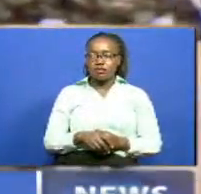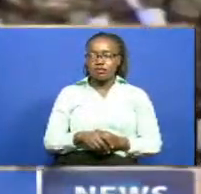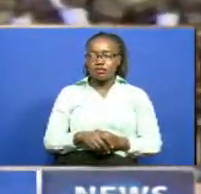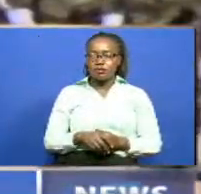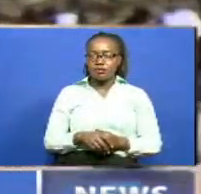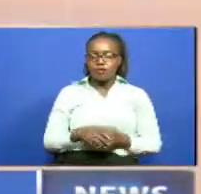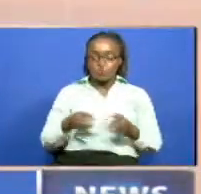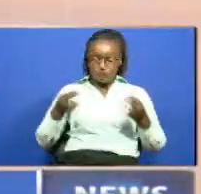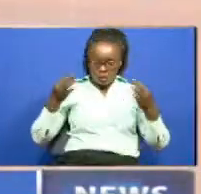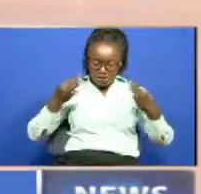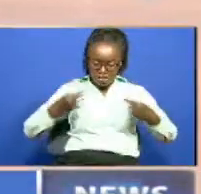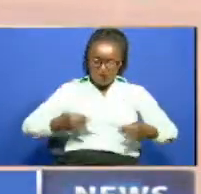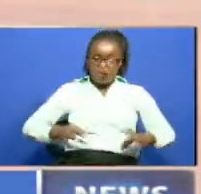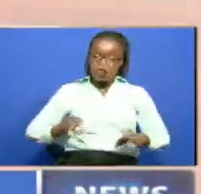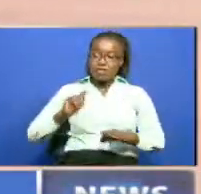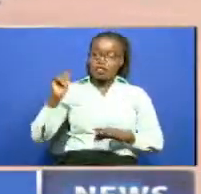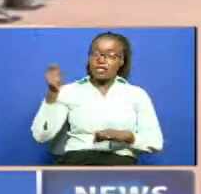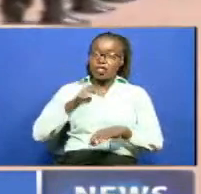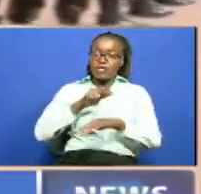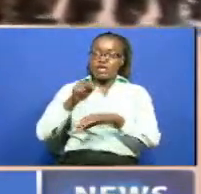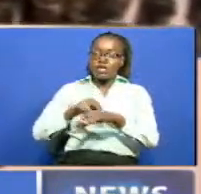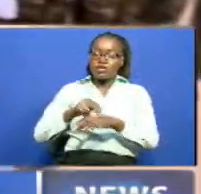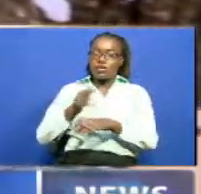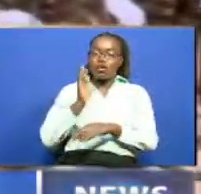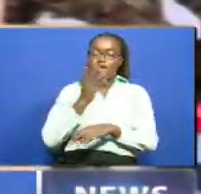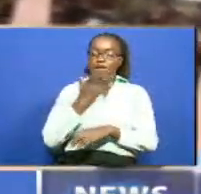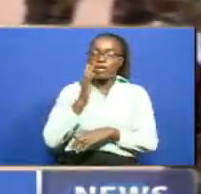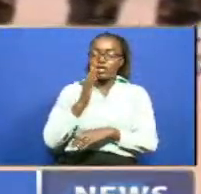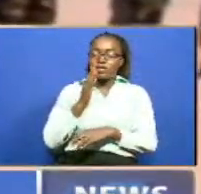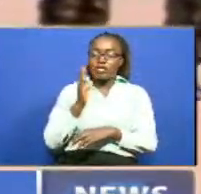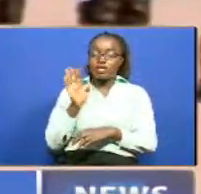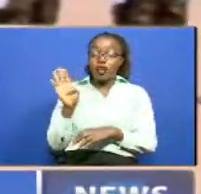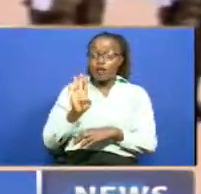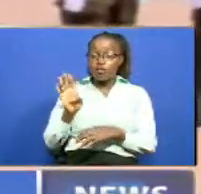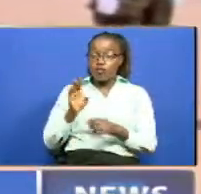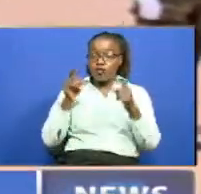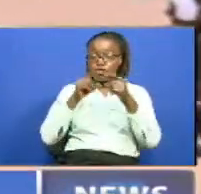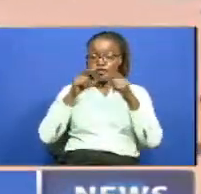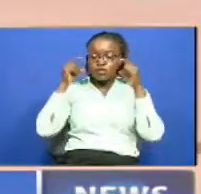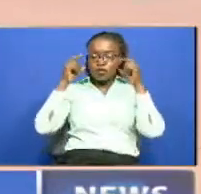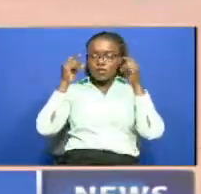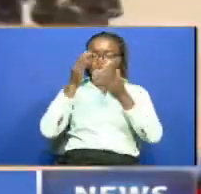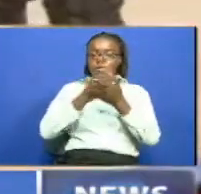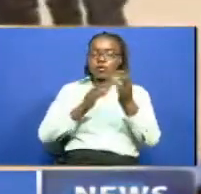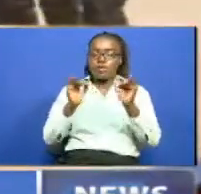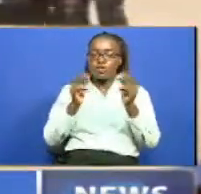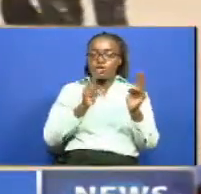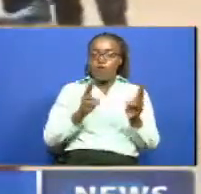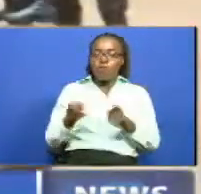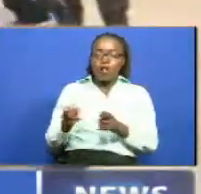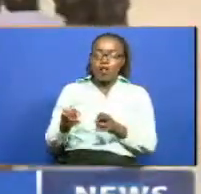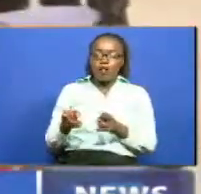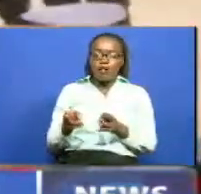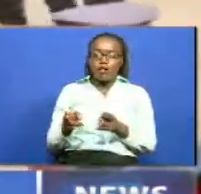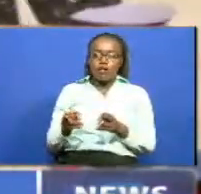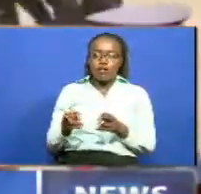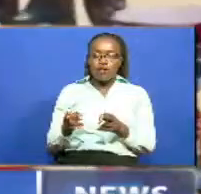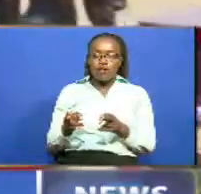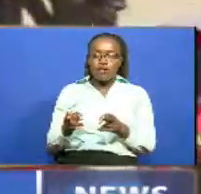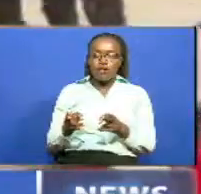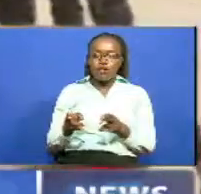Donned in Kenya's national colors and the blue face mask that has become part of the new normal.